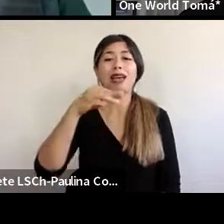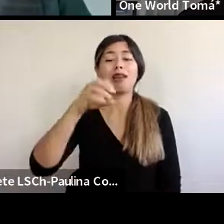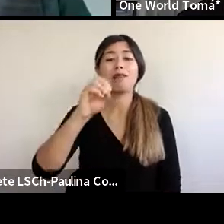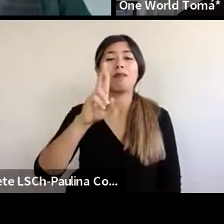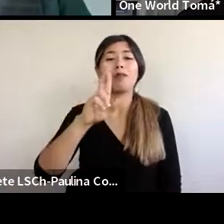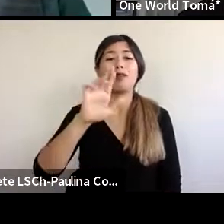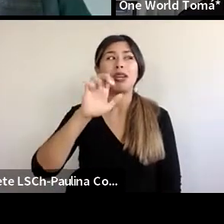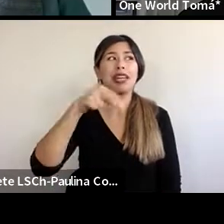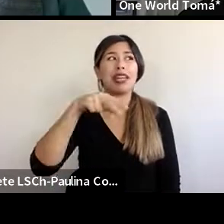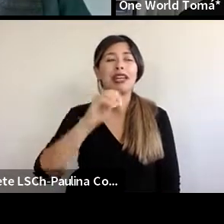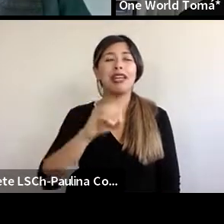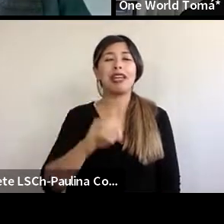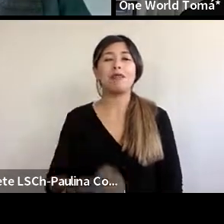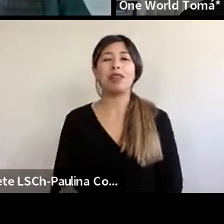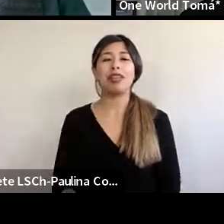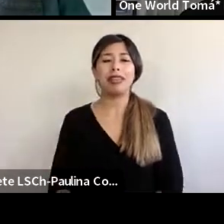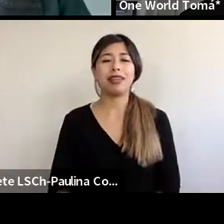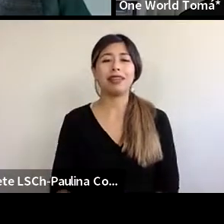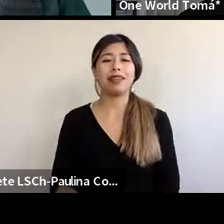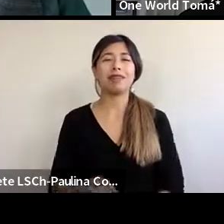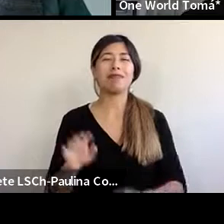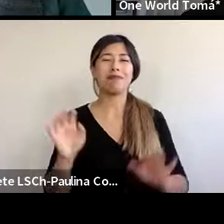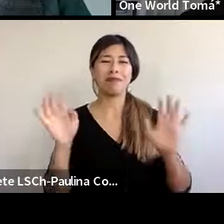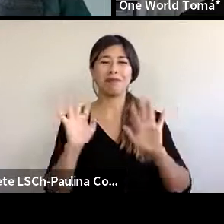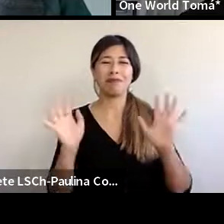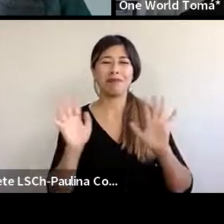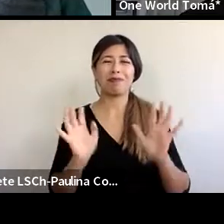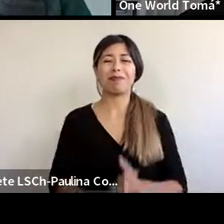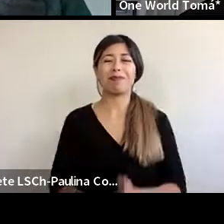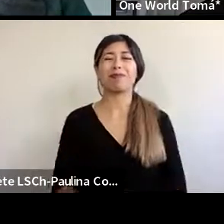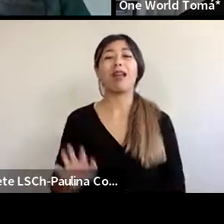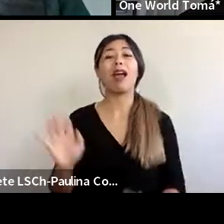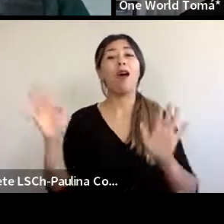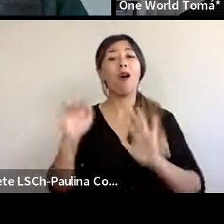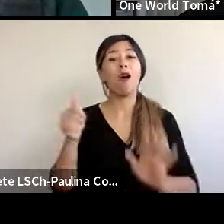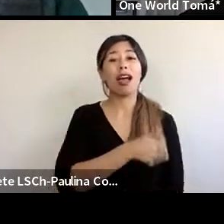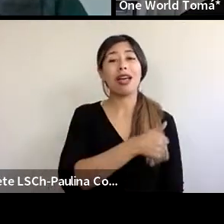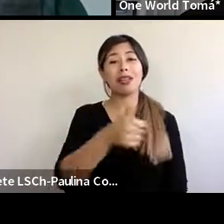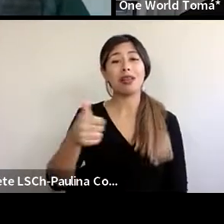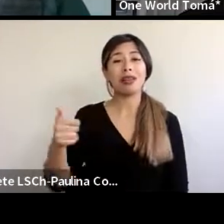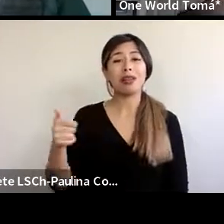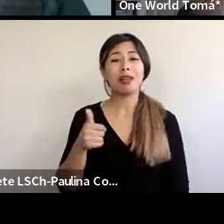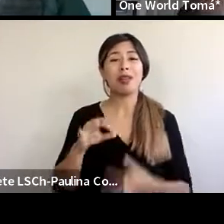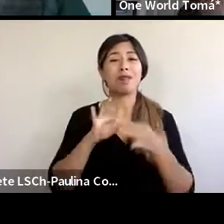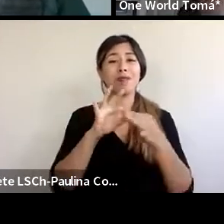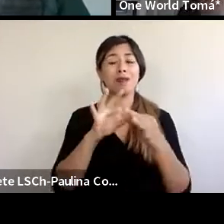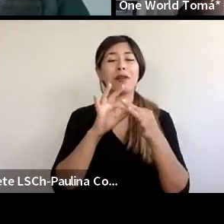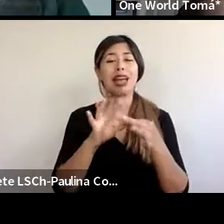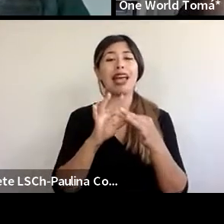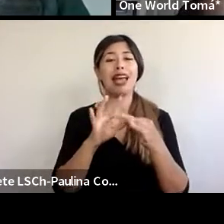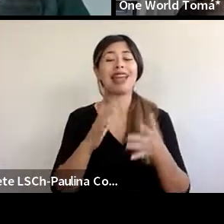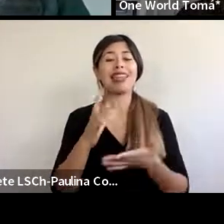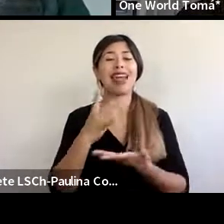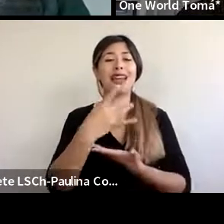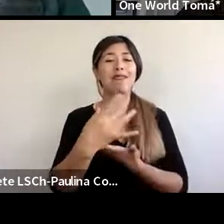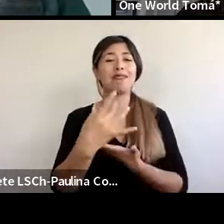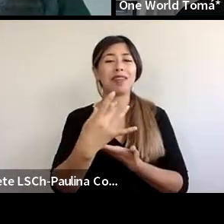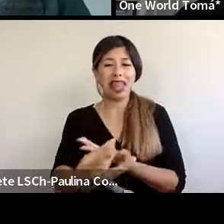Hi, Sebastián. Hola, Sebastián. Hola a todos, muchas gracias por la invitación. Estamos